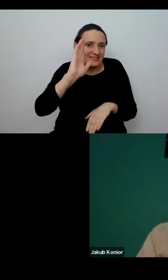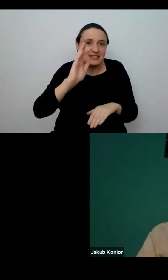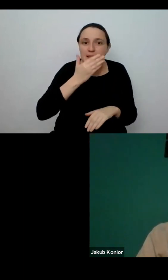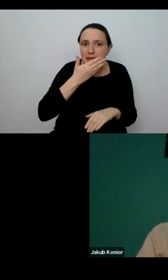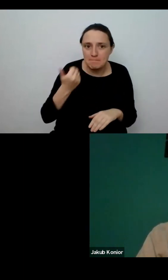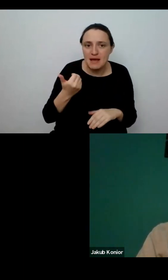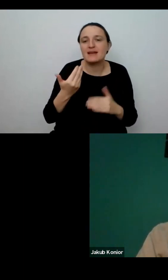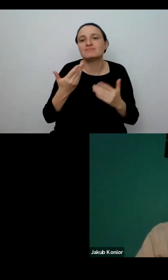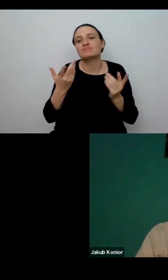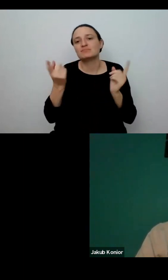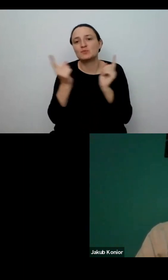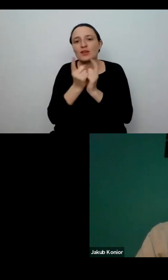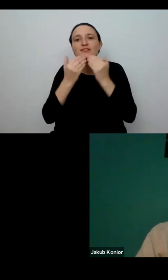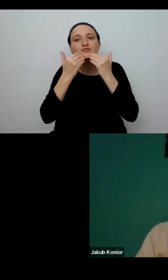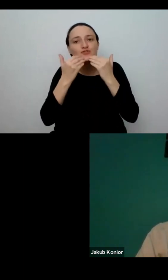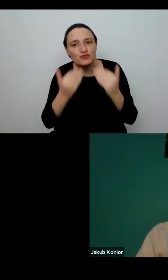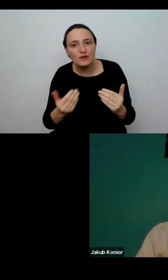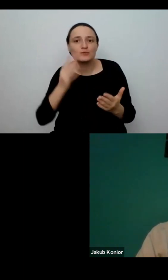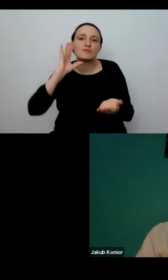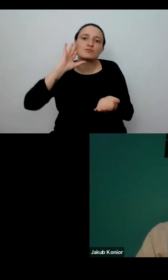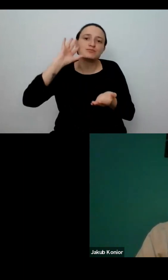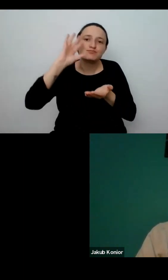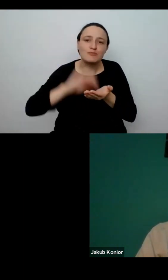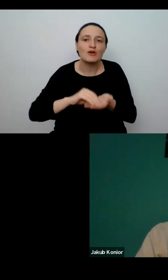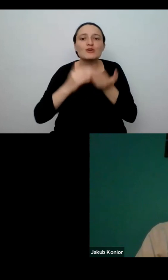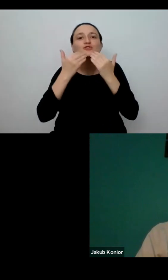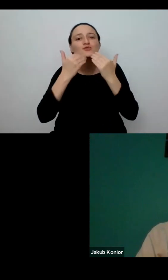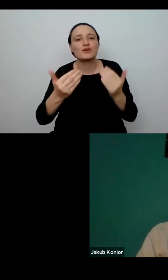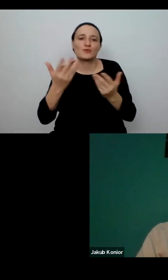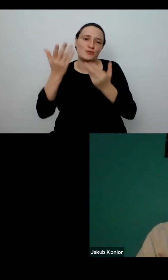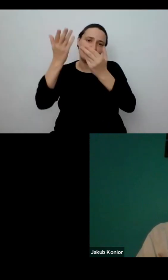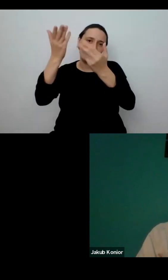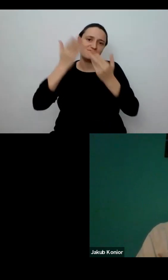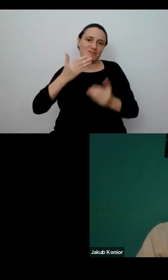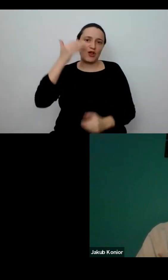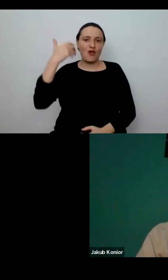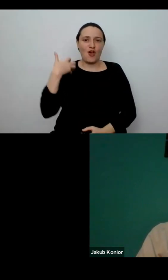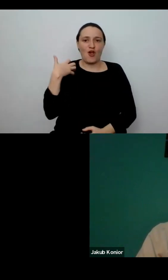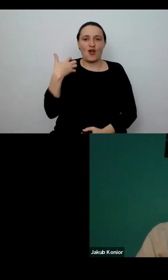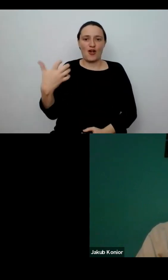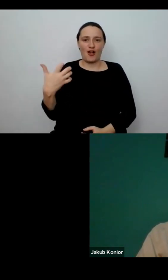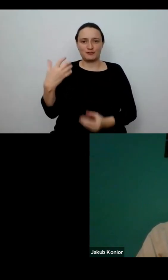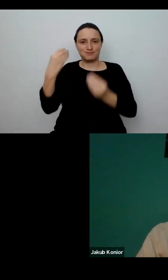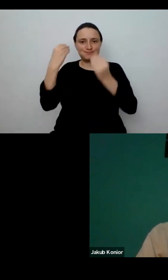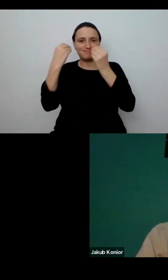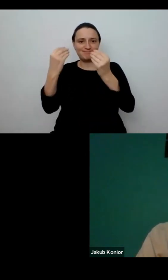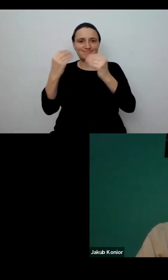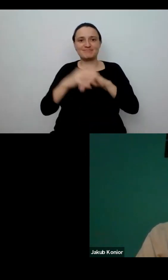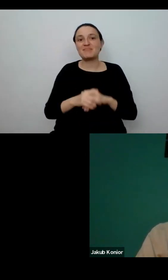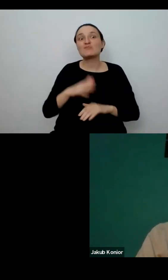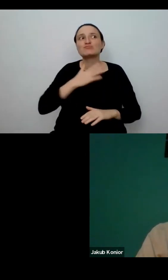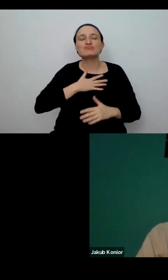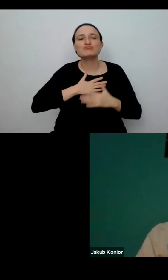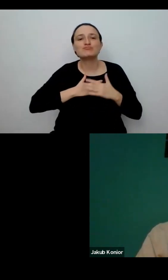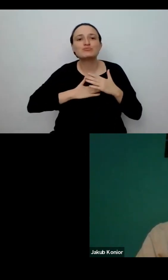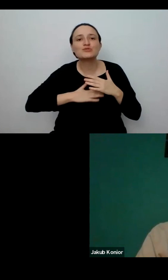lecturer, Jurij Stare. It was a pleasure to listen to your presentation and your answering of